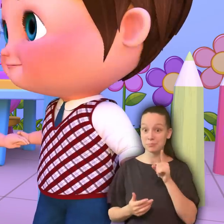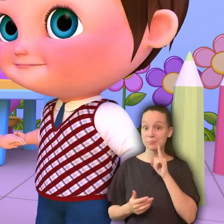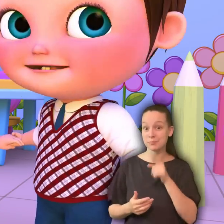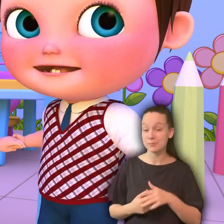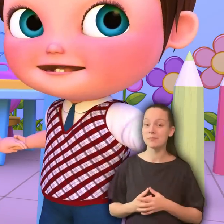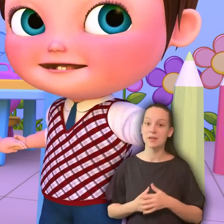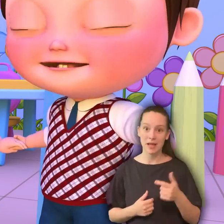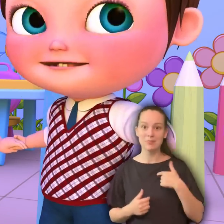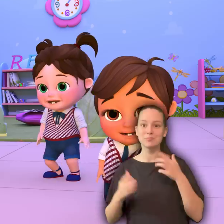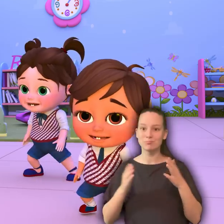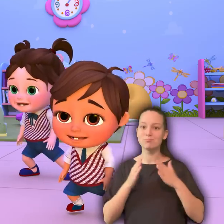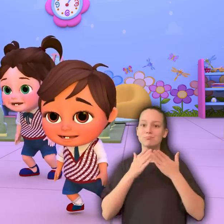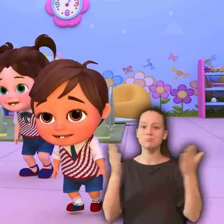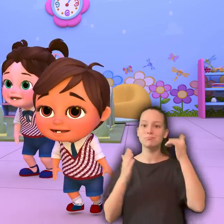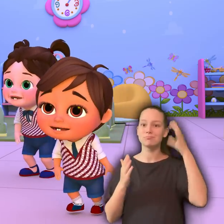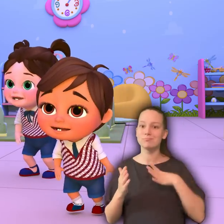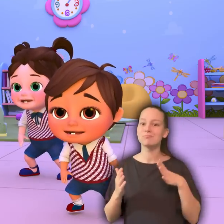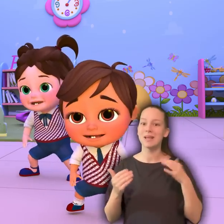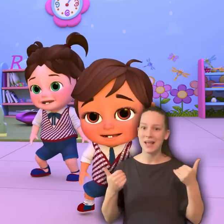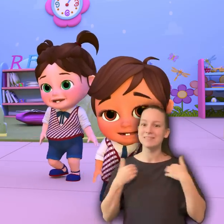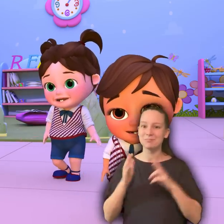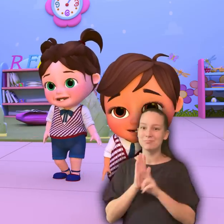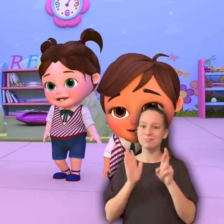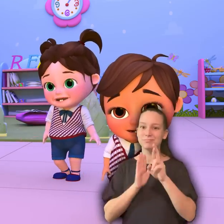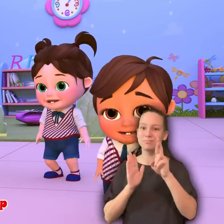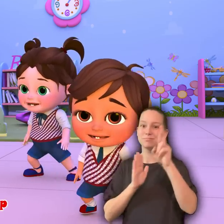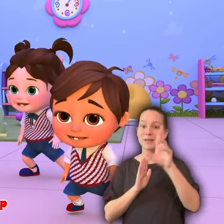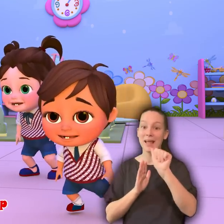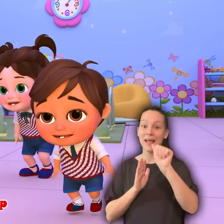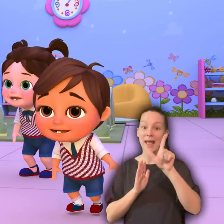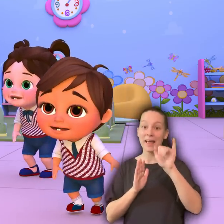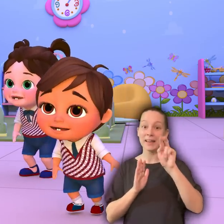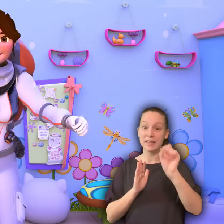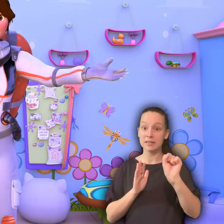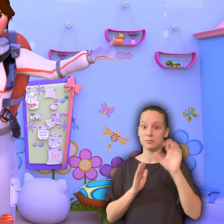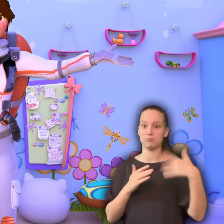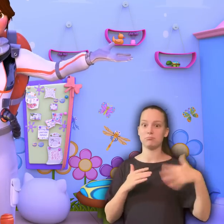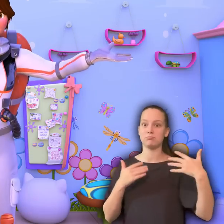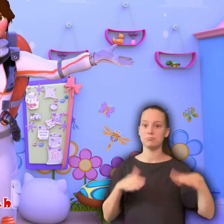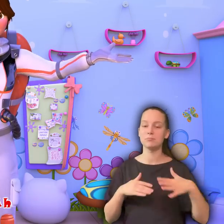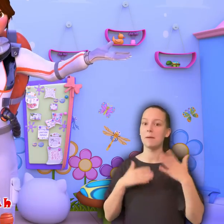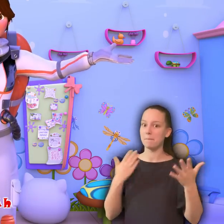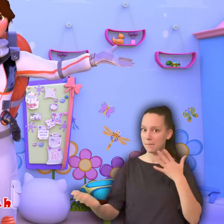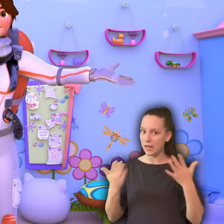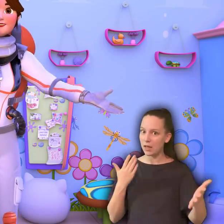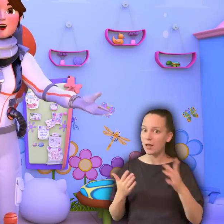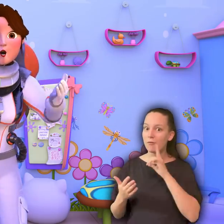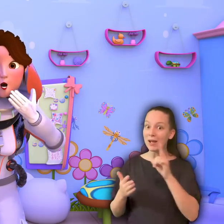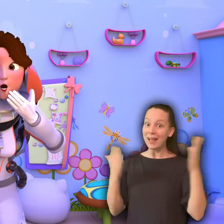they might exist I'm a Spaceman I have a spaceship aliens